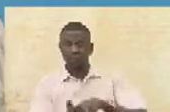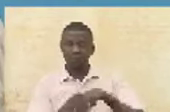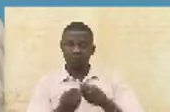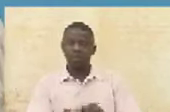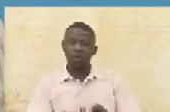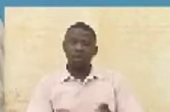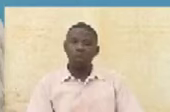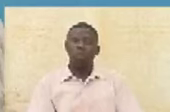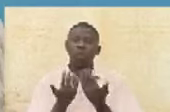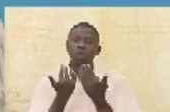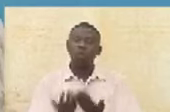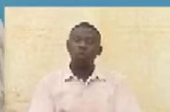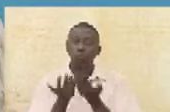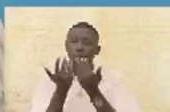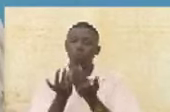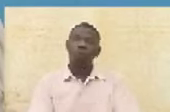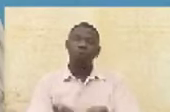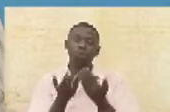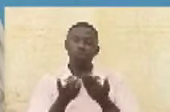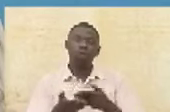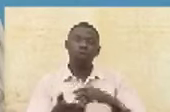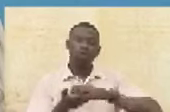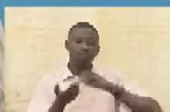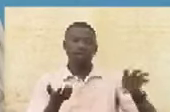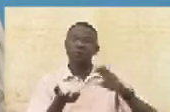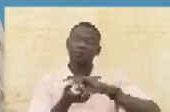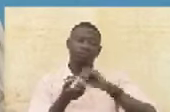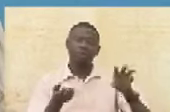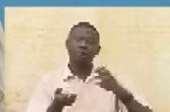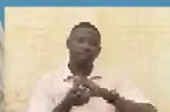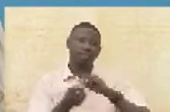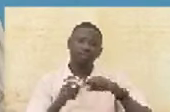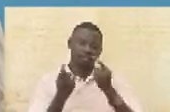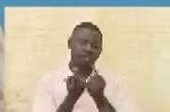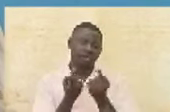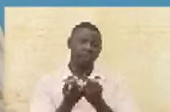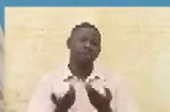After all this, we have to winnow it to remove the shells